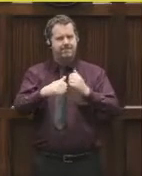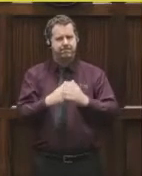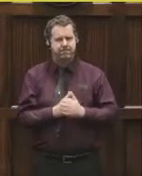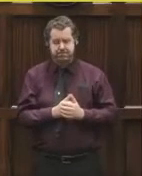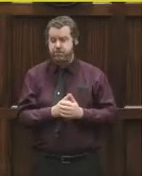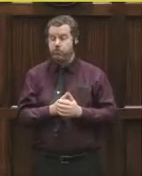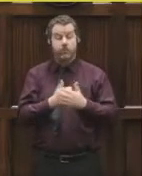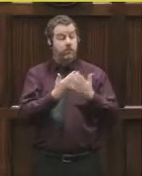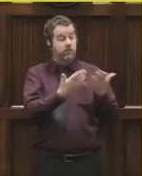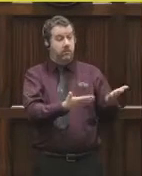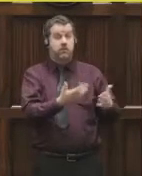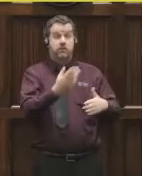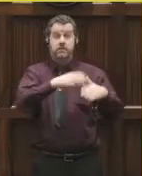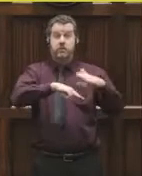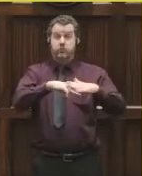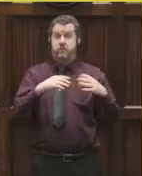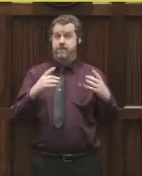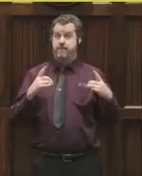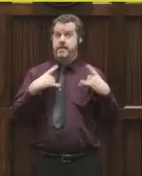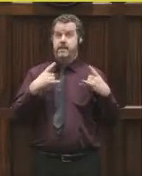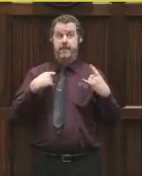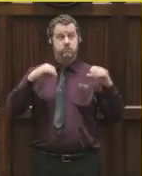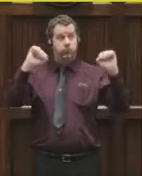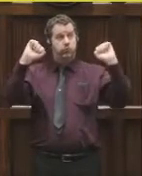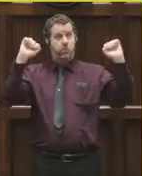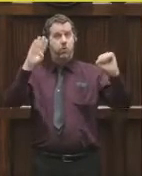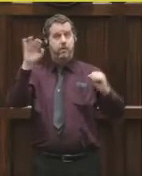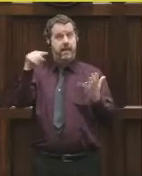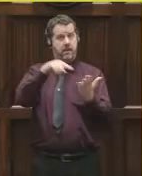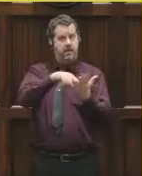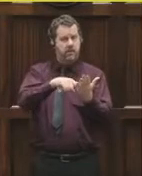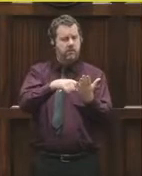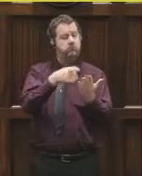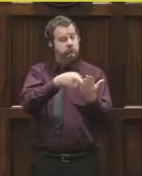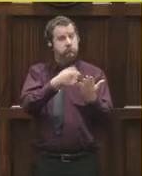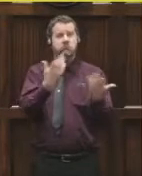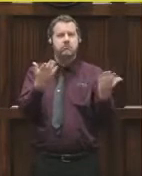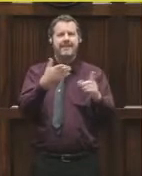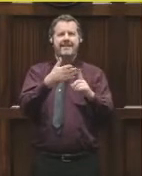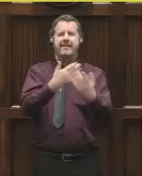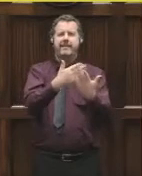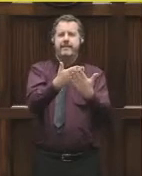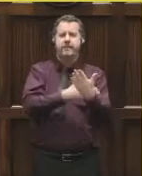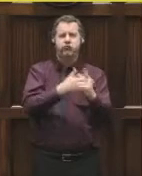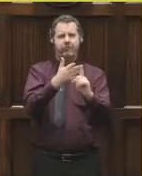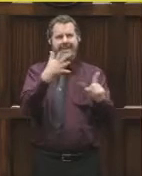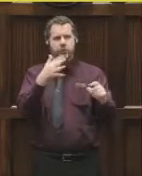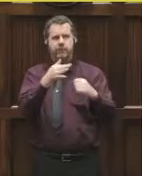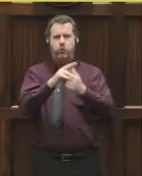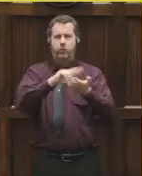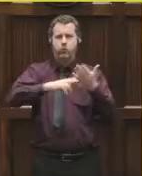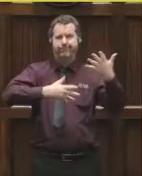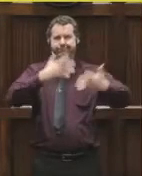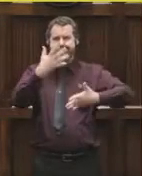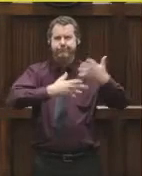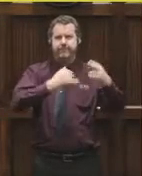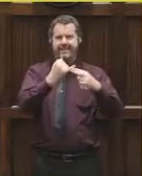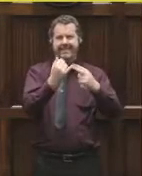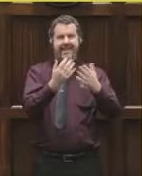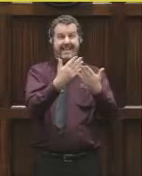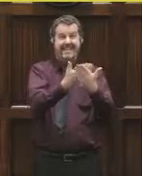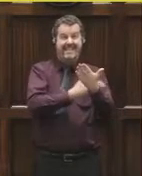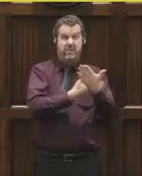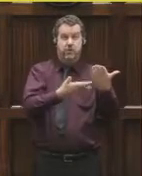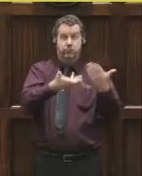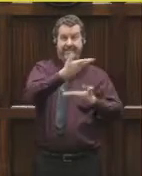am happy to support this bill, which gives legal recognition for its use in legal proceedings and the provision of